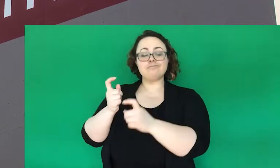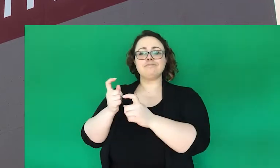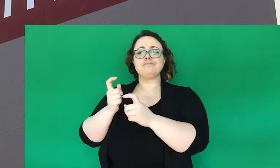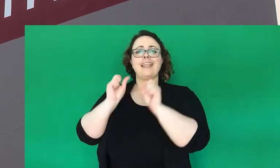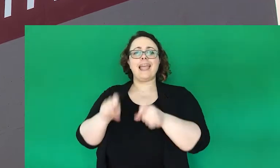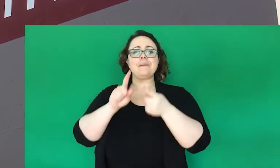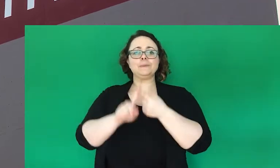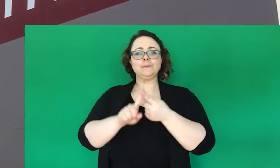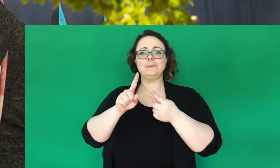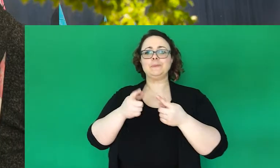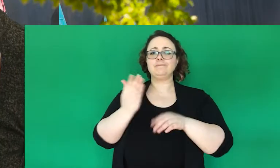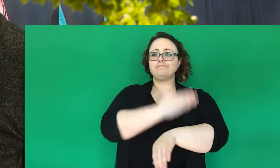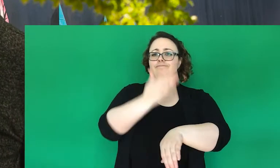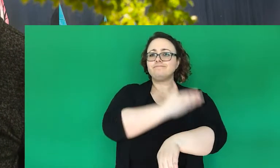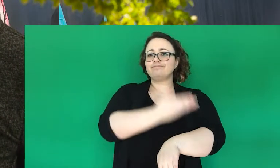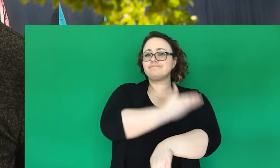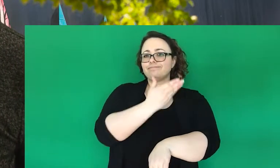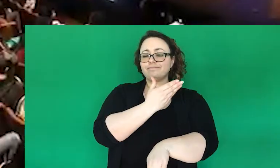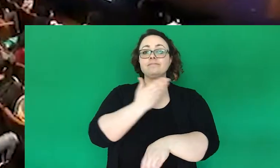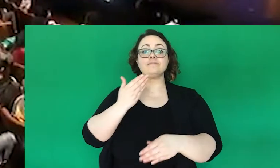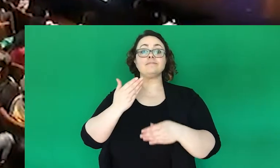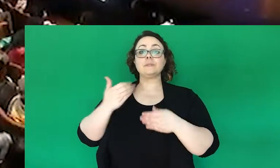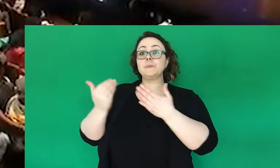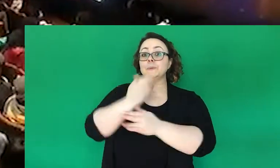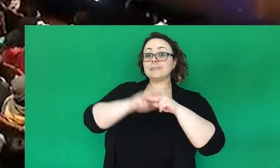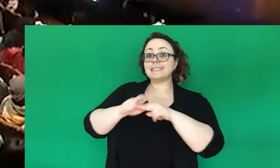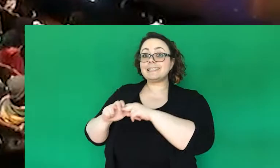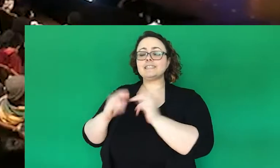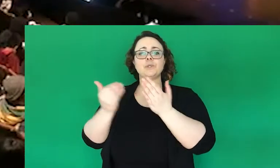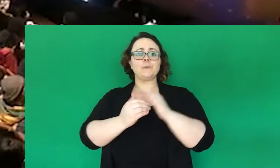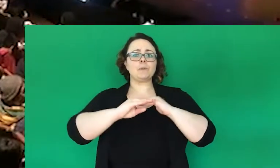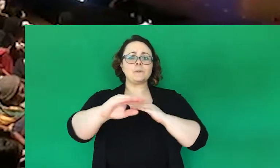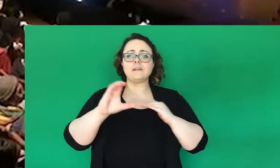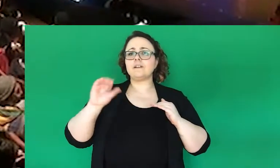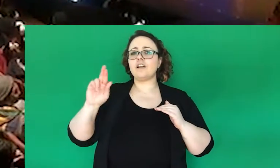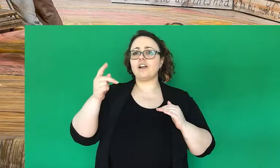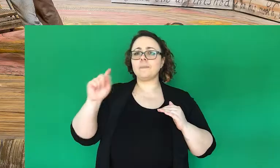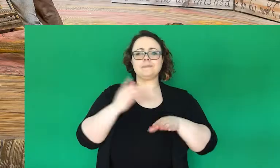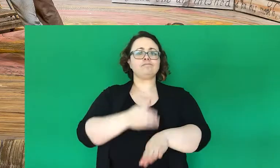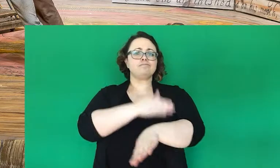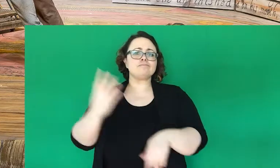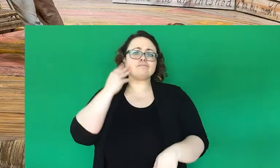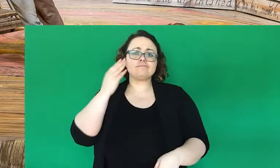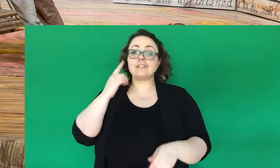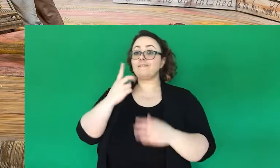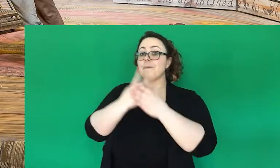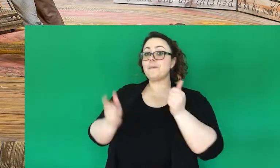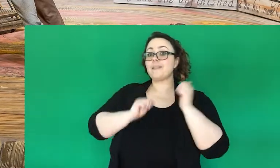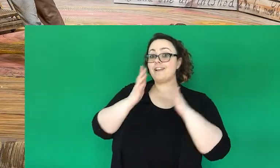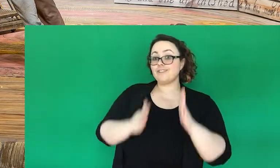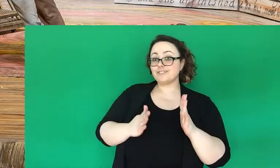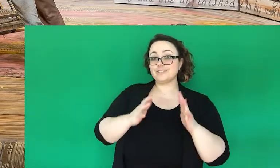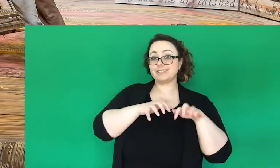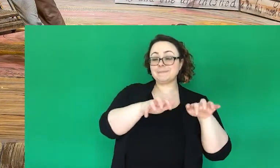dollars have made it possible through our Take a Seat campaign to bring in new seats, new carpeting, and improve the experience for